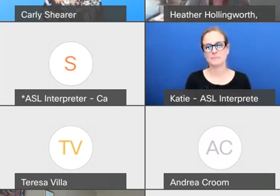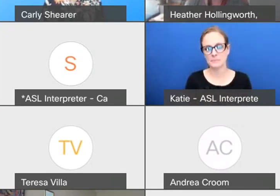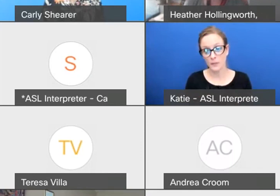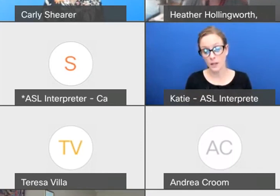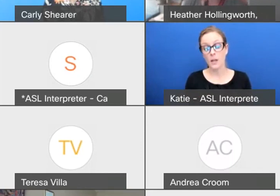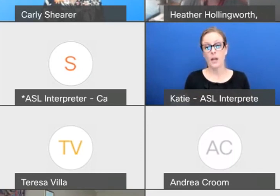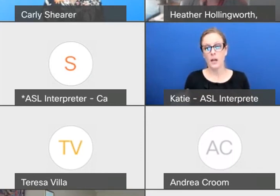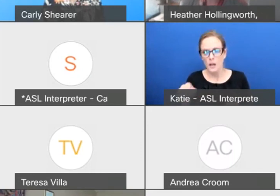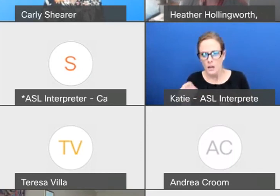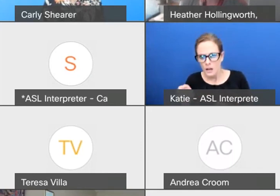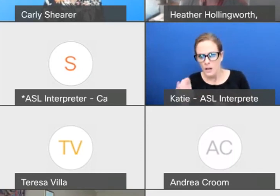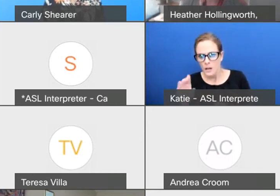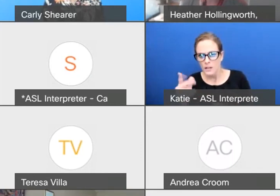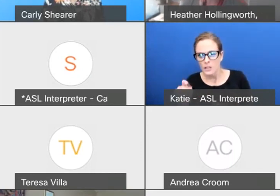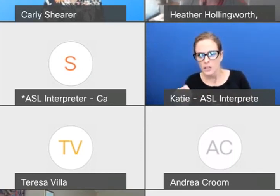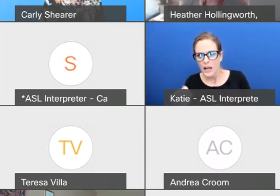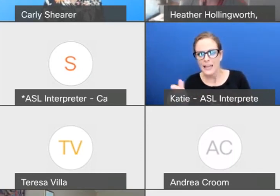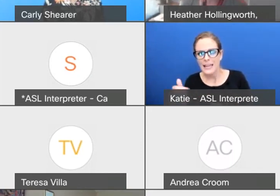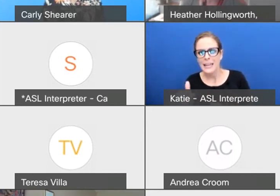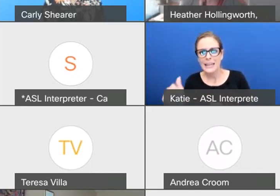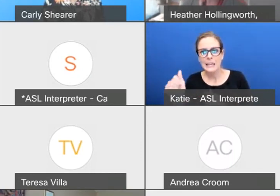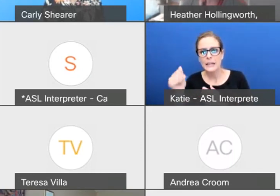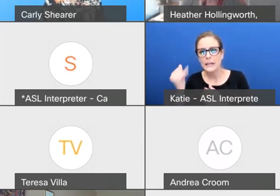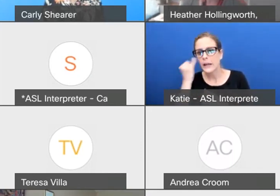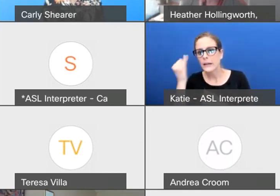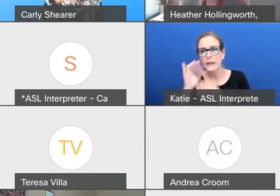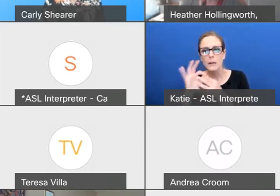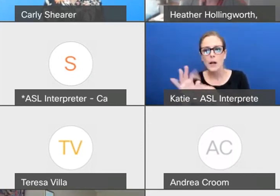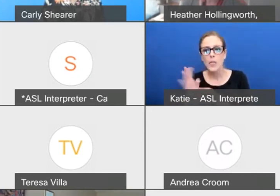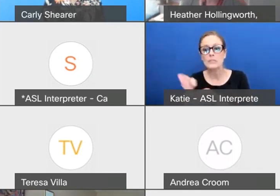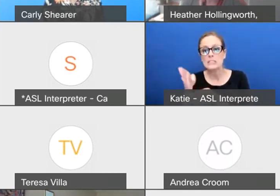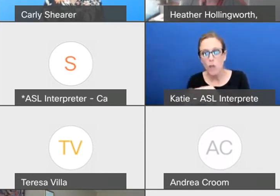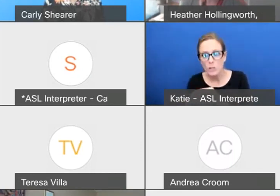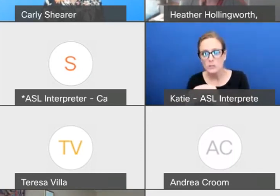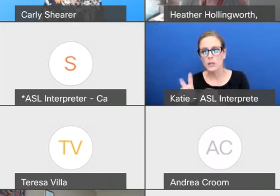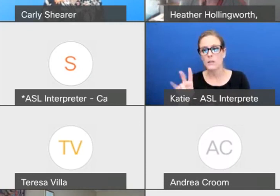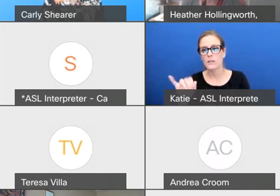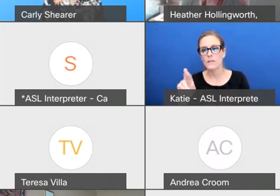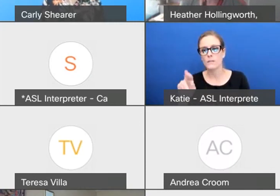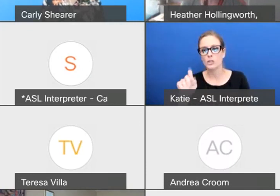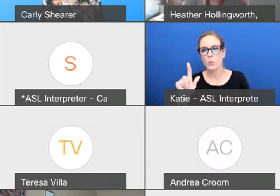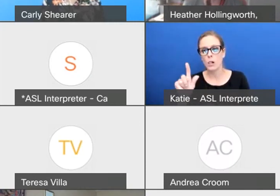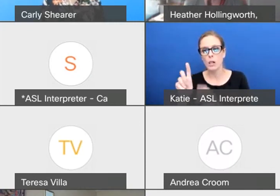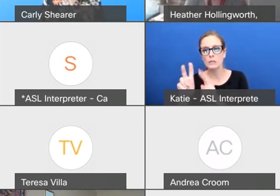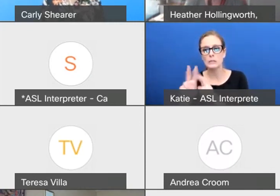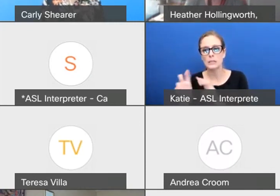Any word on the results of the virtual assessments done in the fall? You know, for the people that had the virtual site